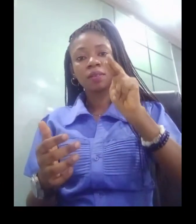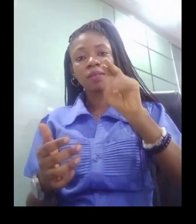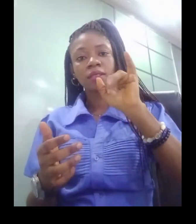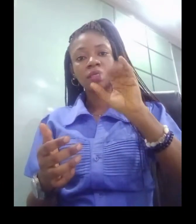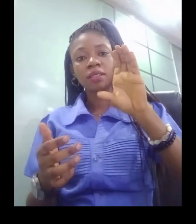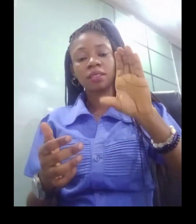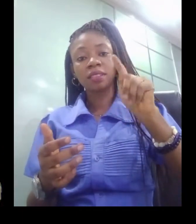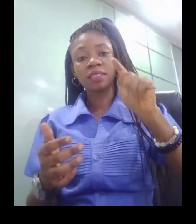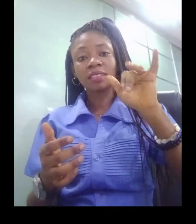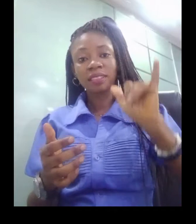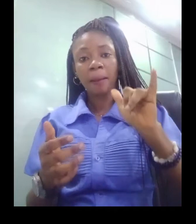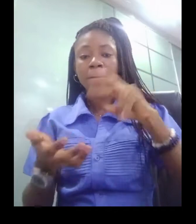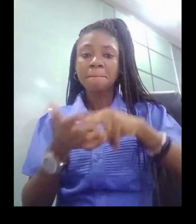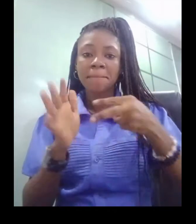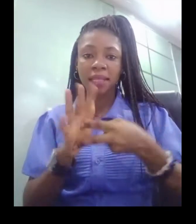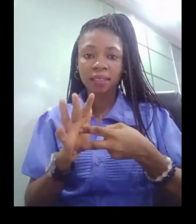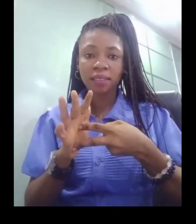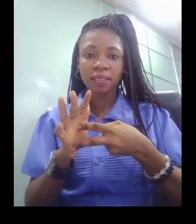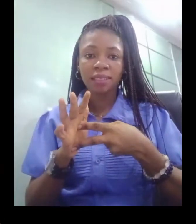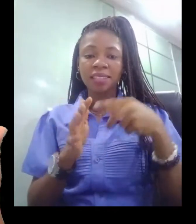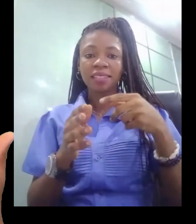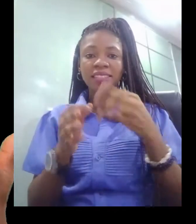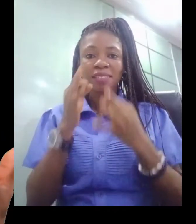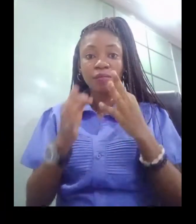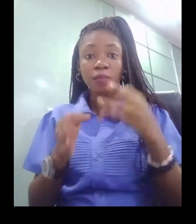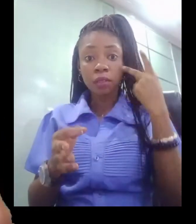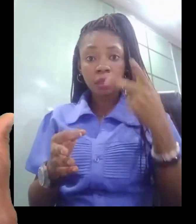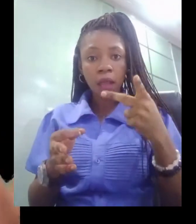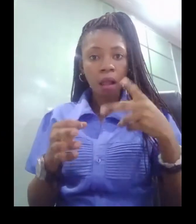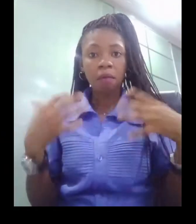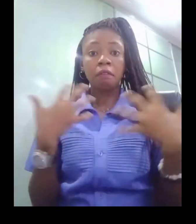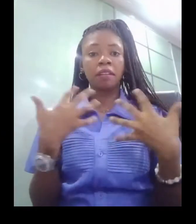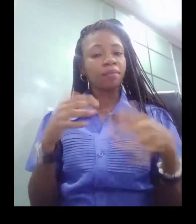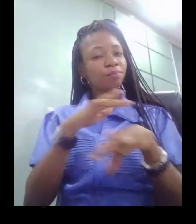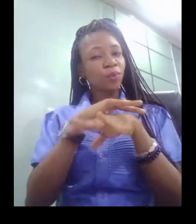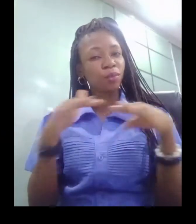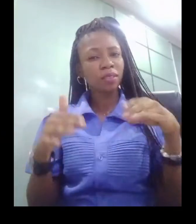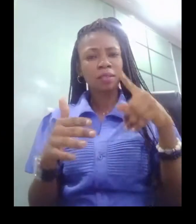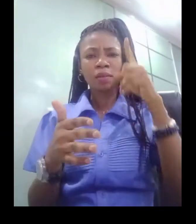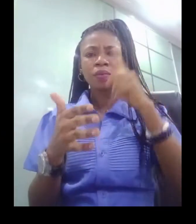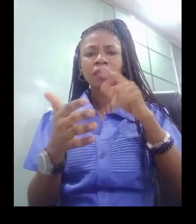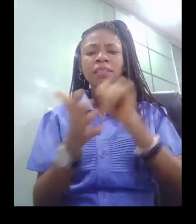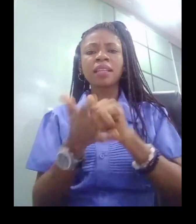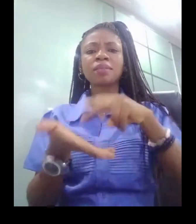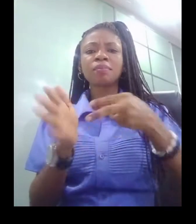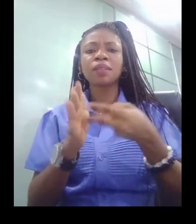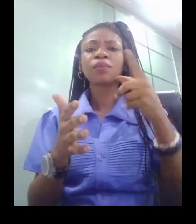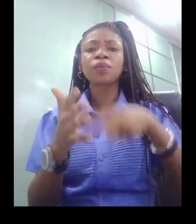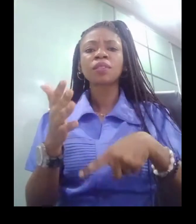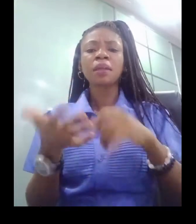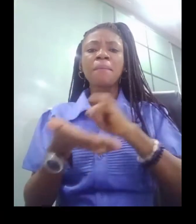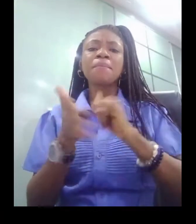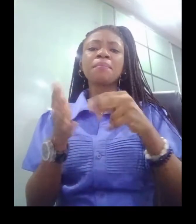iconicity, do not be afraid, okay? What are they saying? They are just saying that some signs